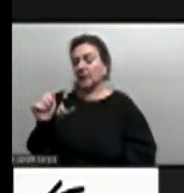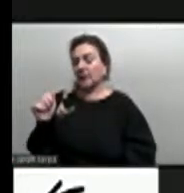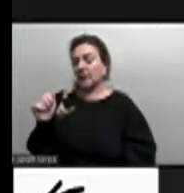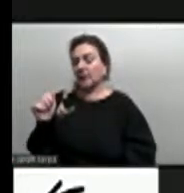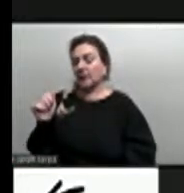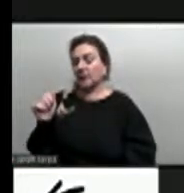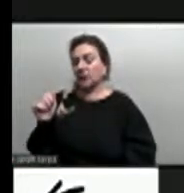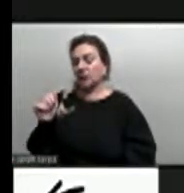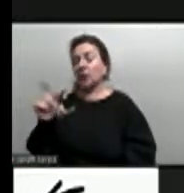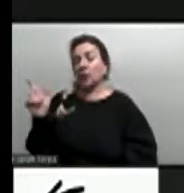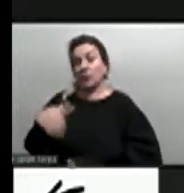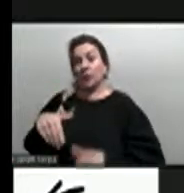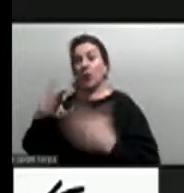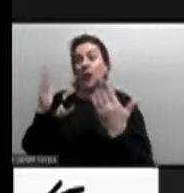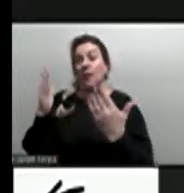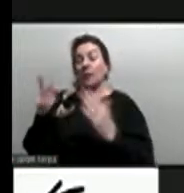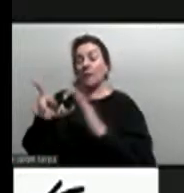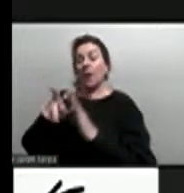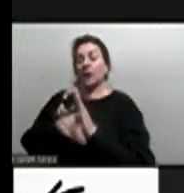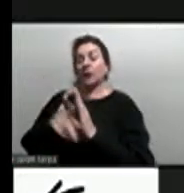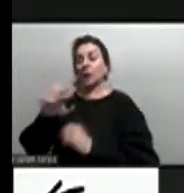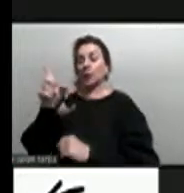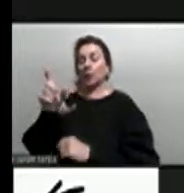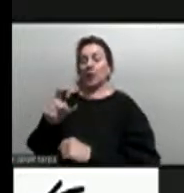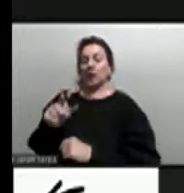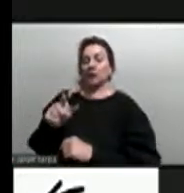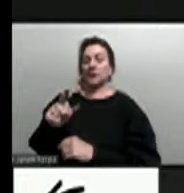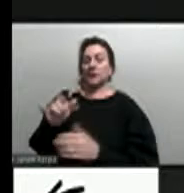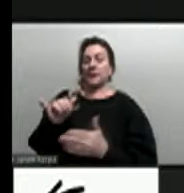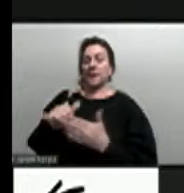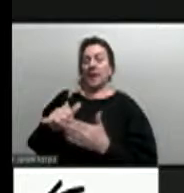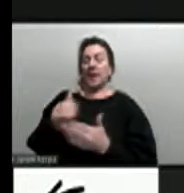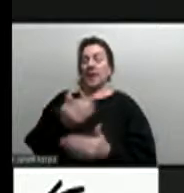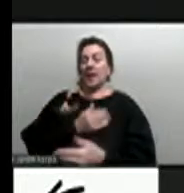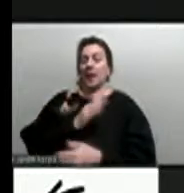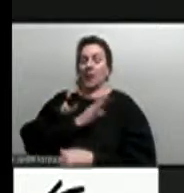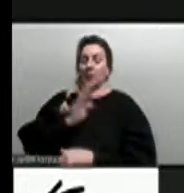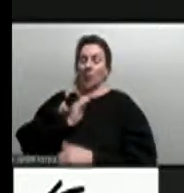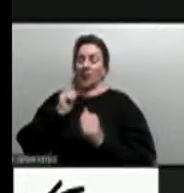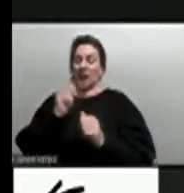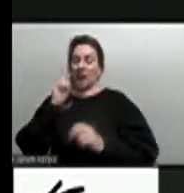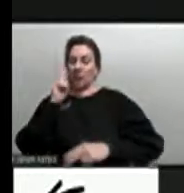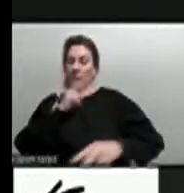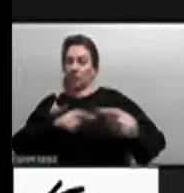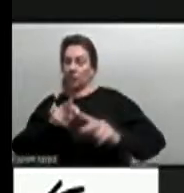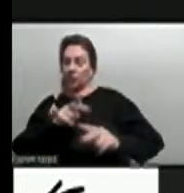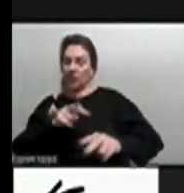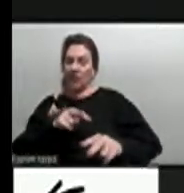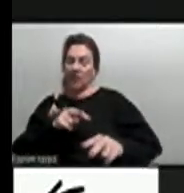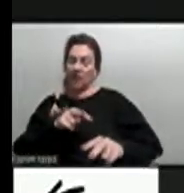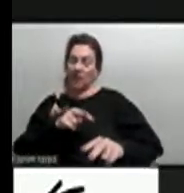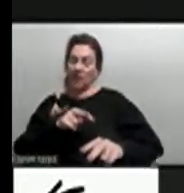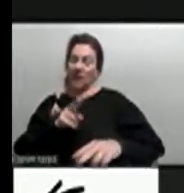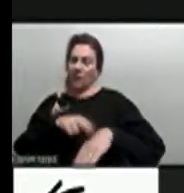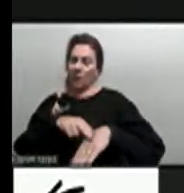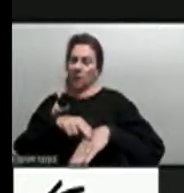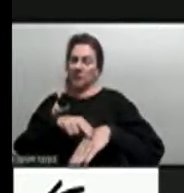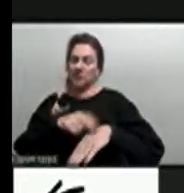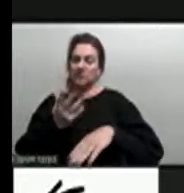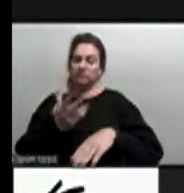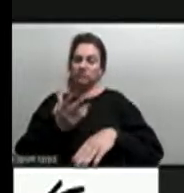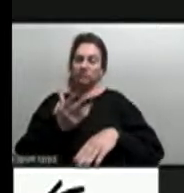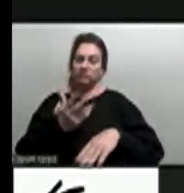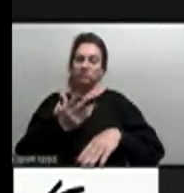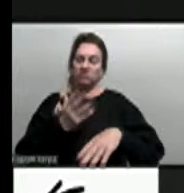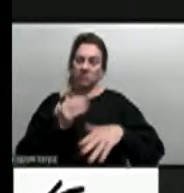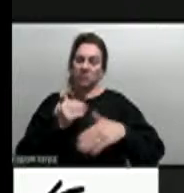You've brought up some policy questions that our board potentially can look at and of course, move forward